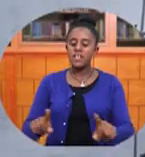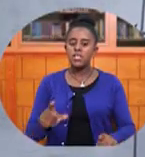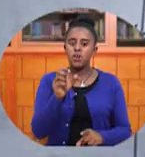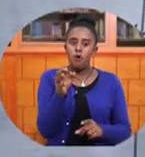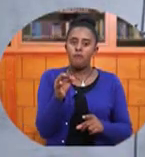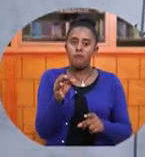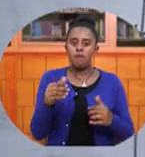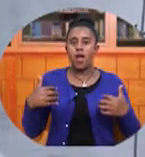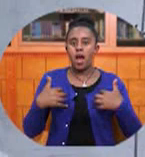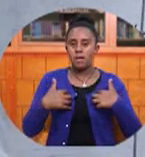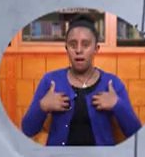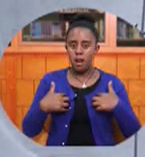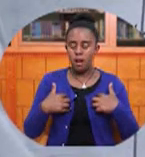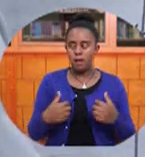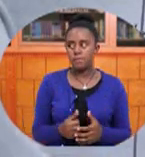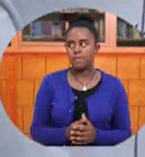animals.